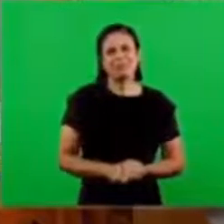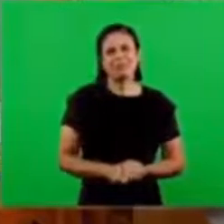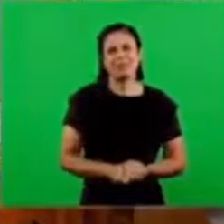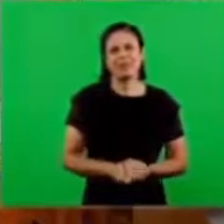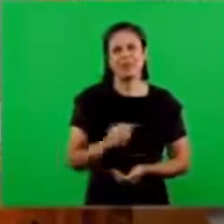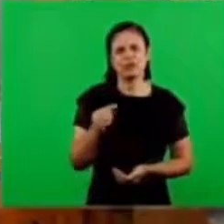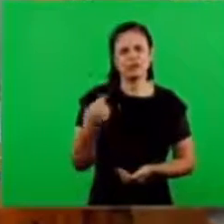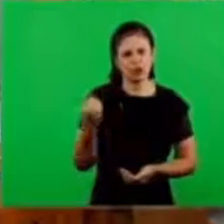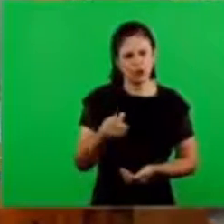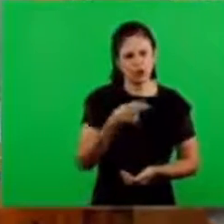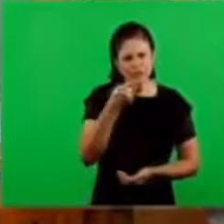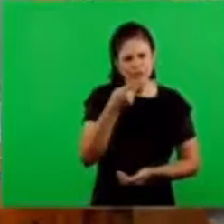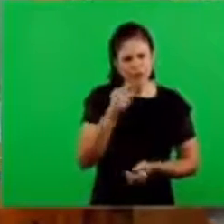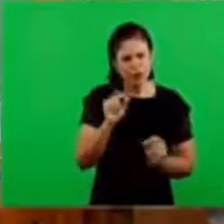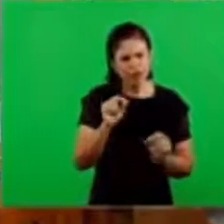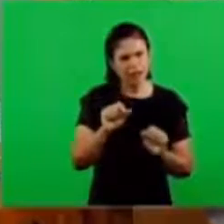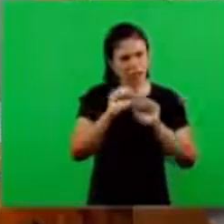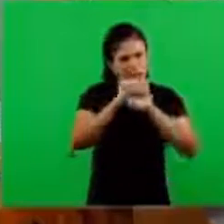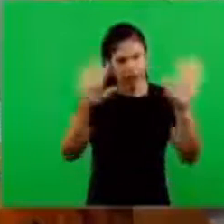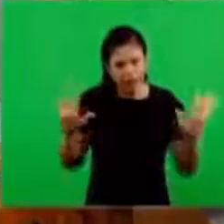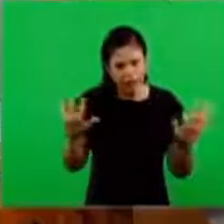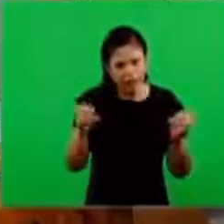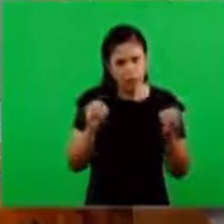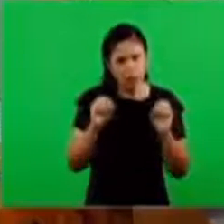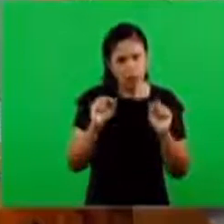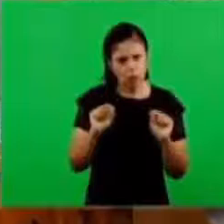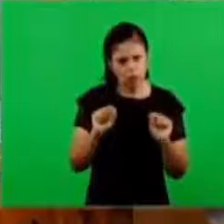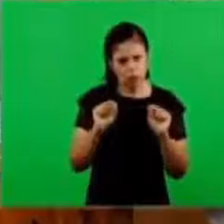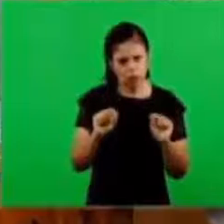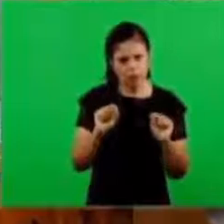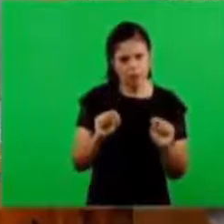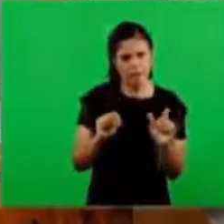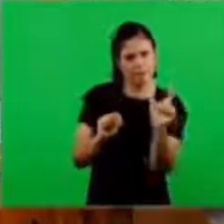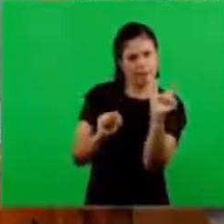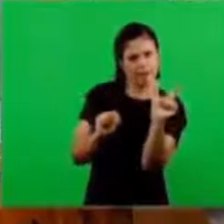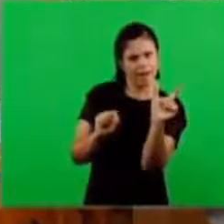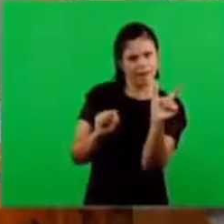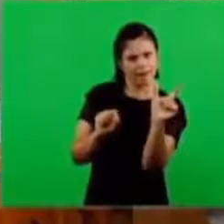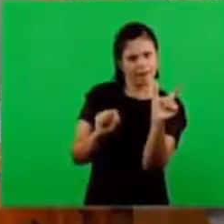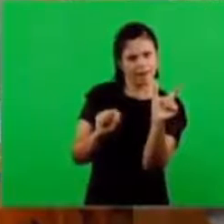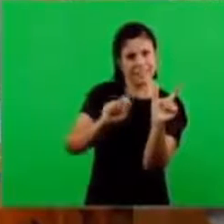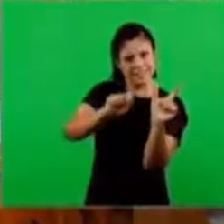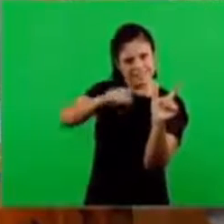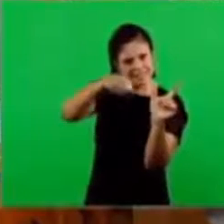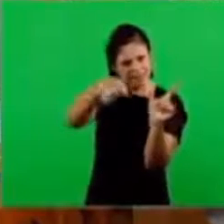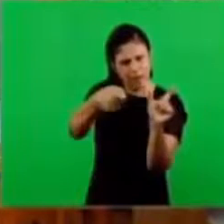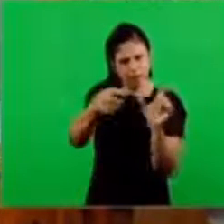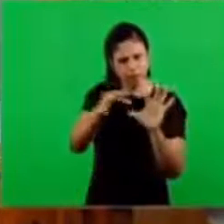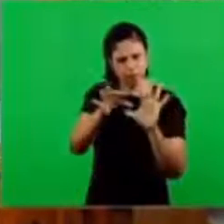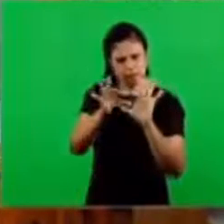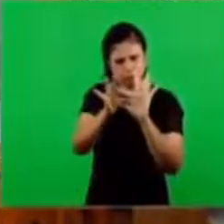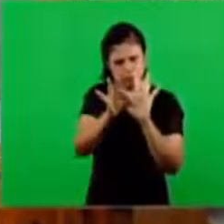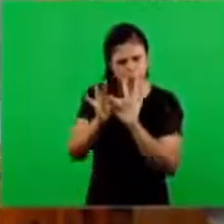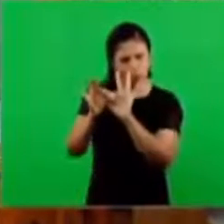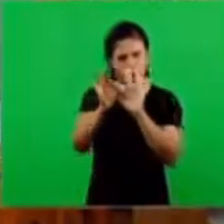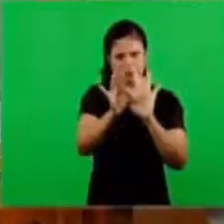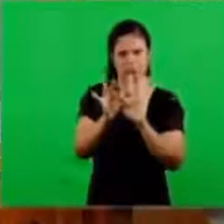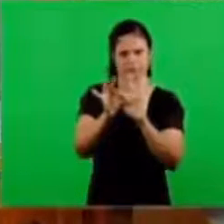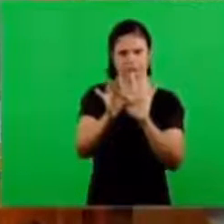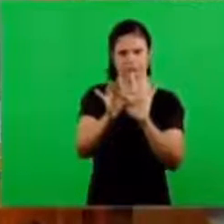Well, my brethren, we want to leave it very clear, the word fellowship.